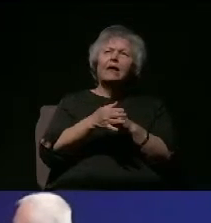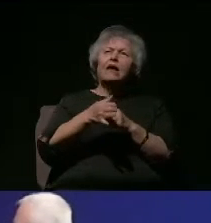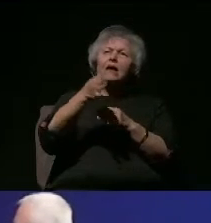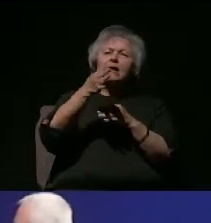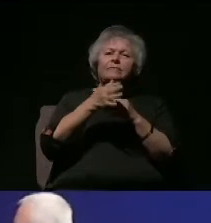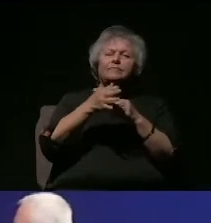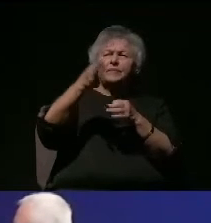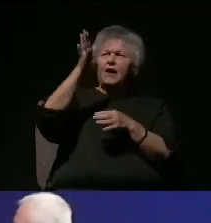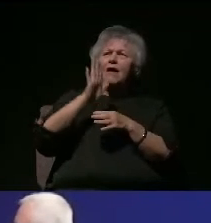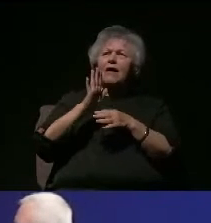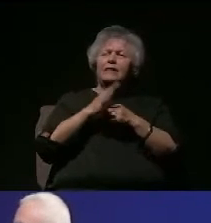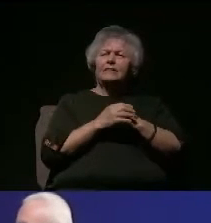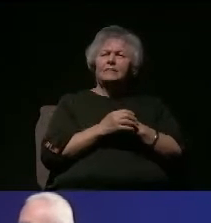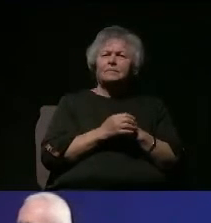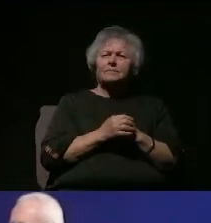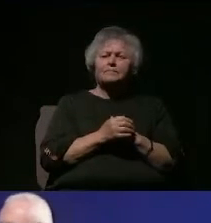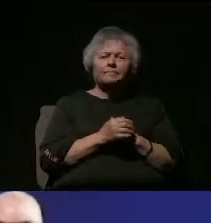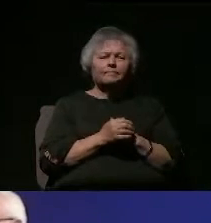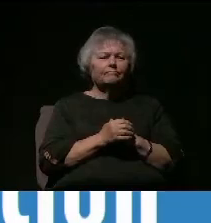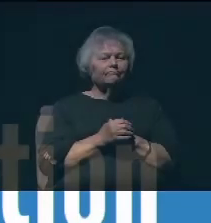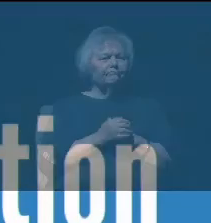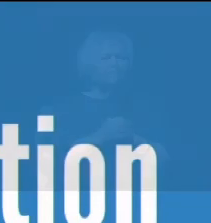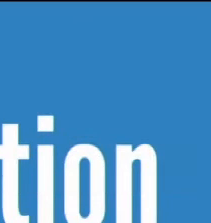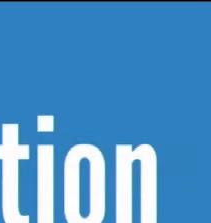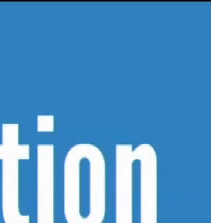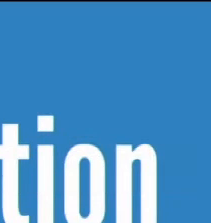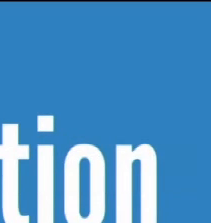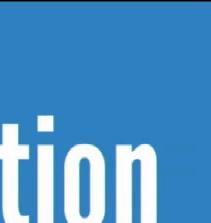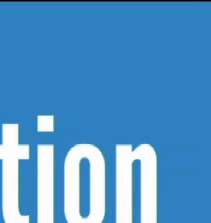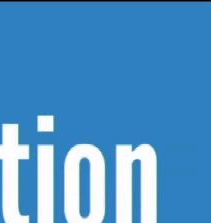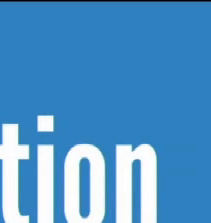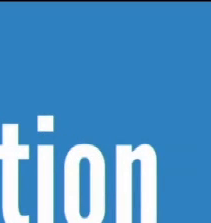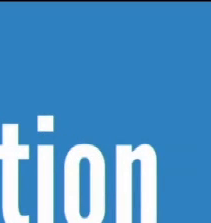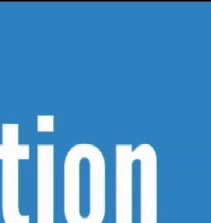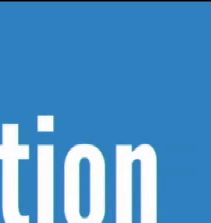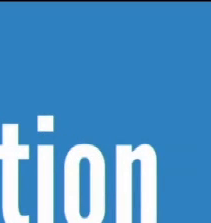of justice of God? Well, the short answer to that would be no.